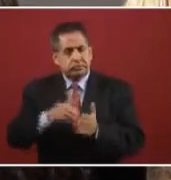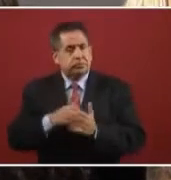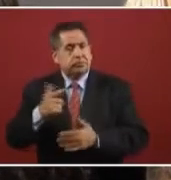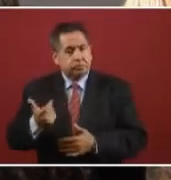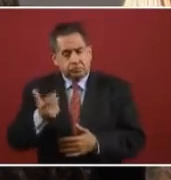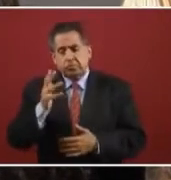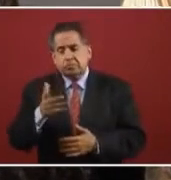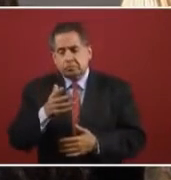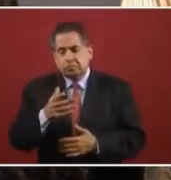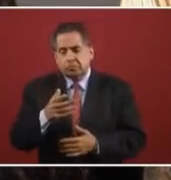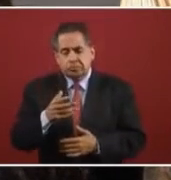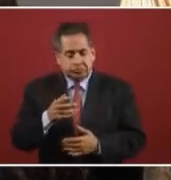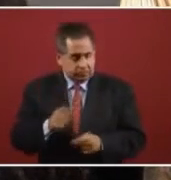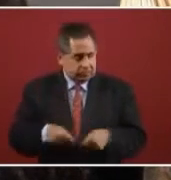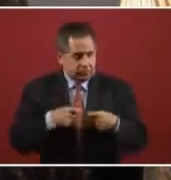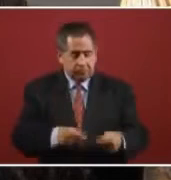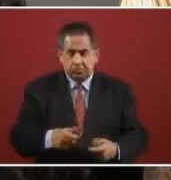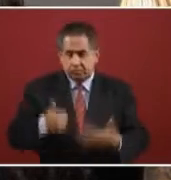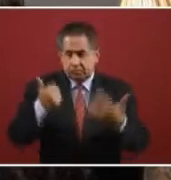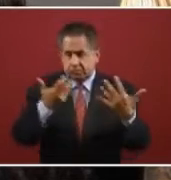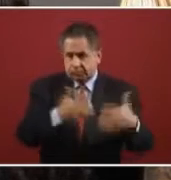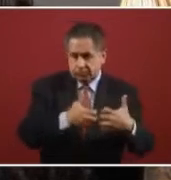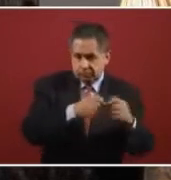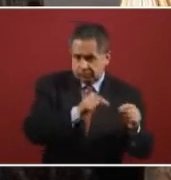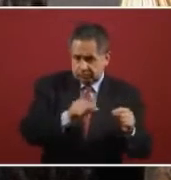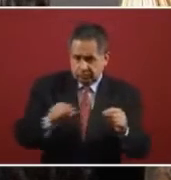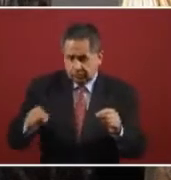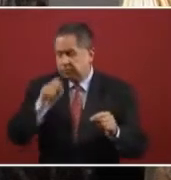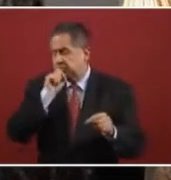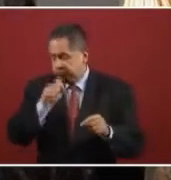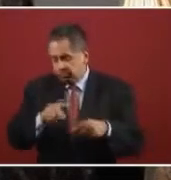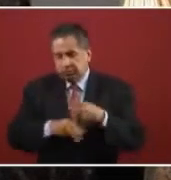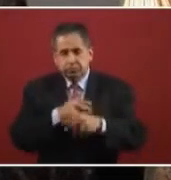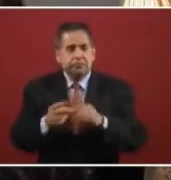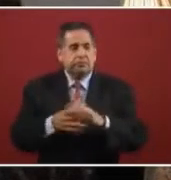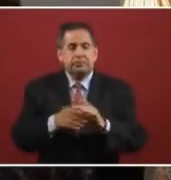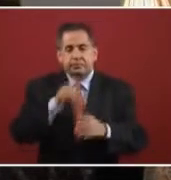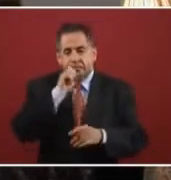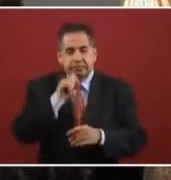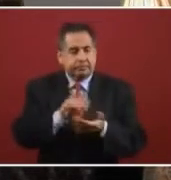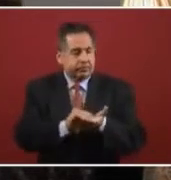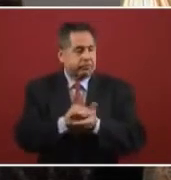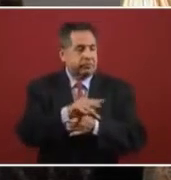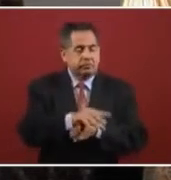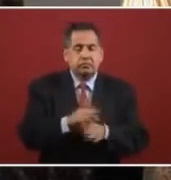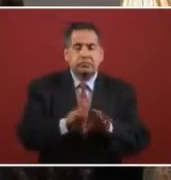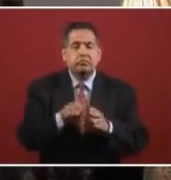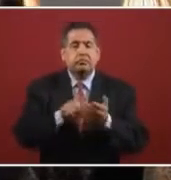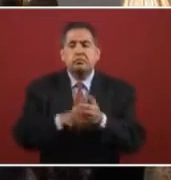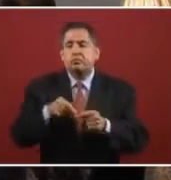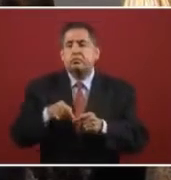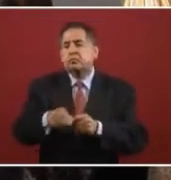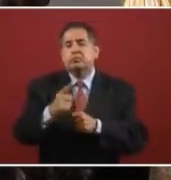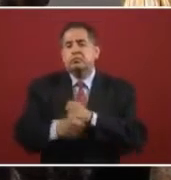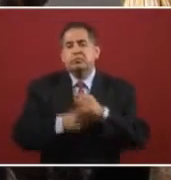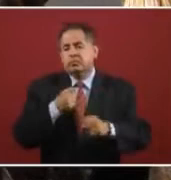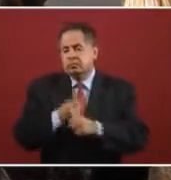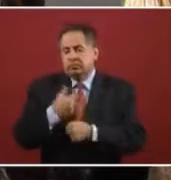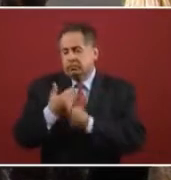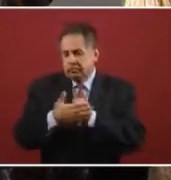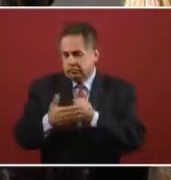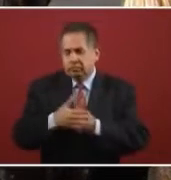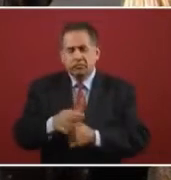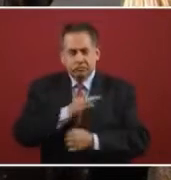12,500 million pesos to do that, and it will be repeated and for the next year as